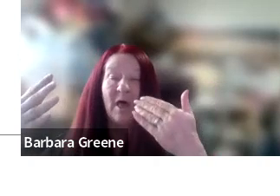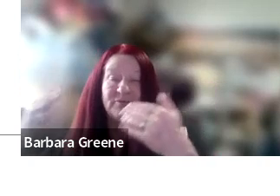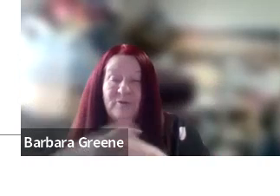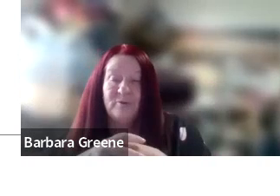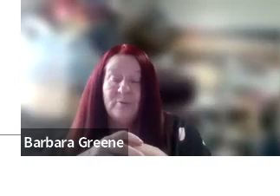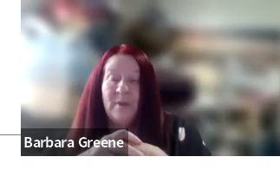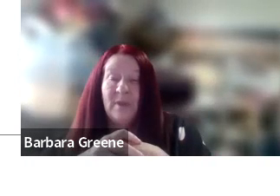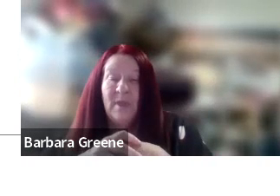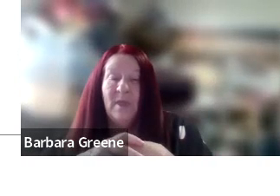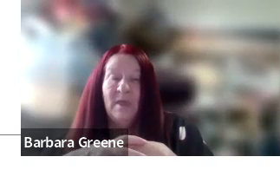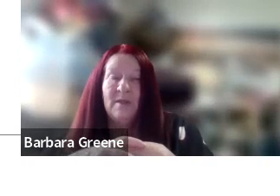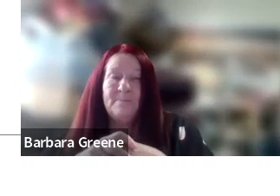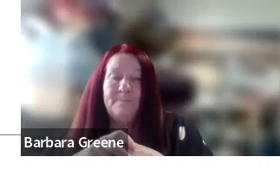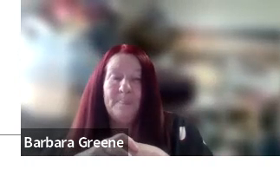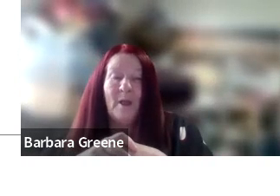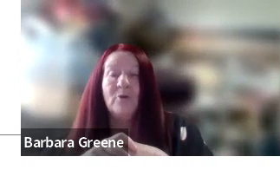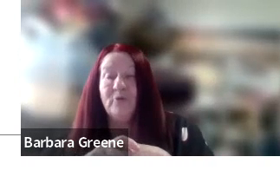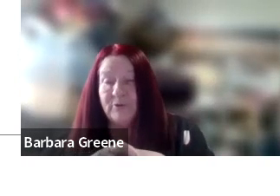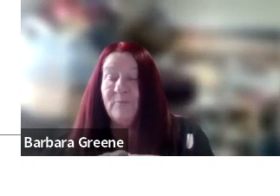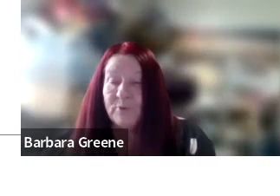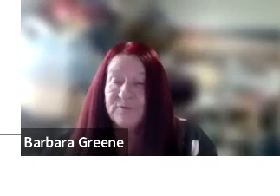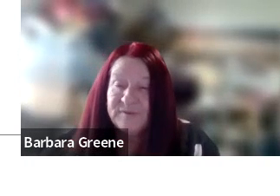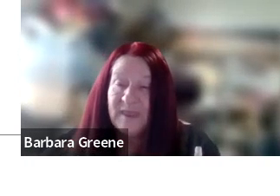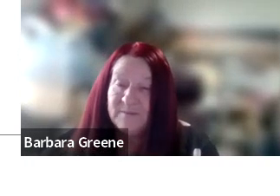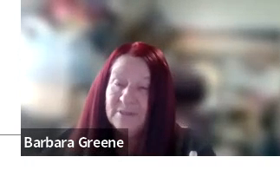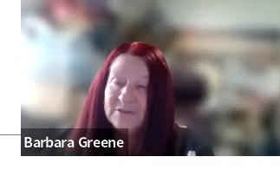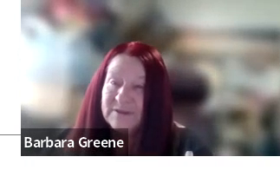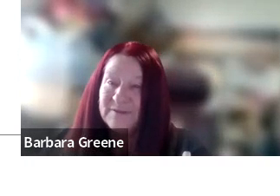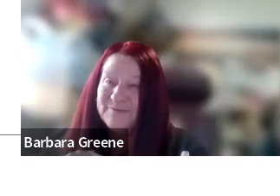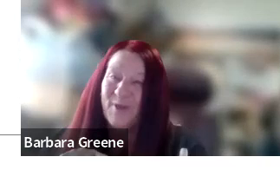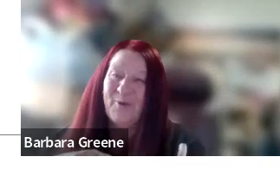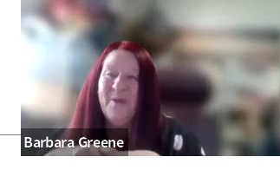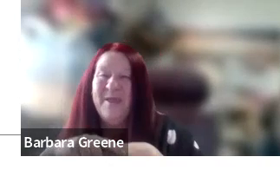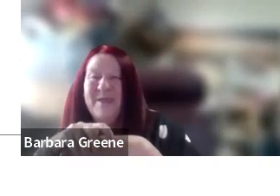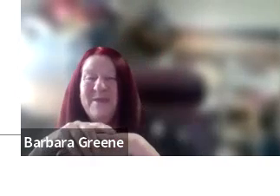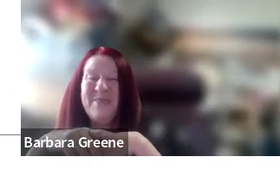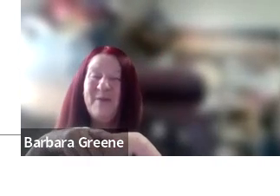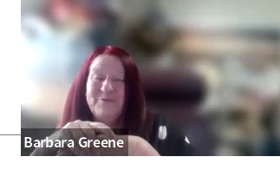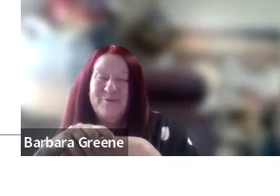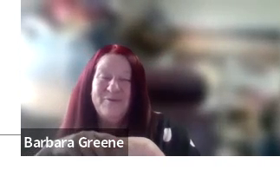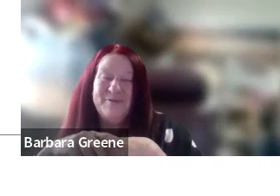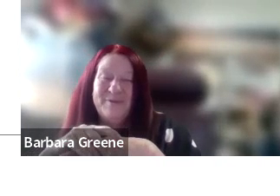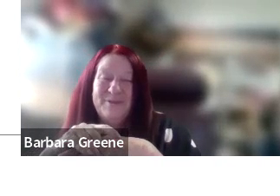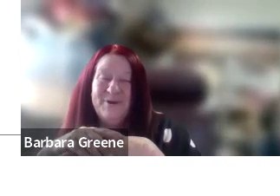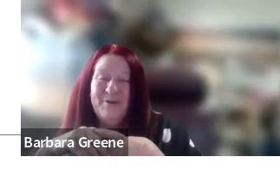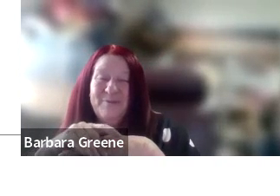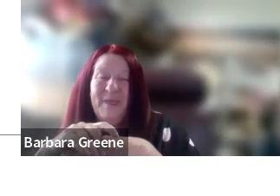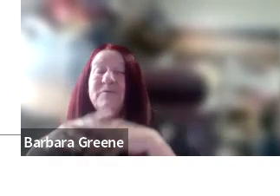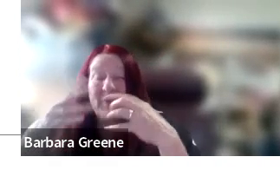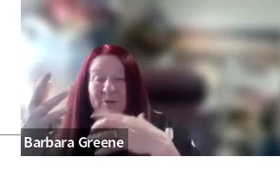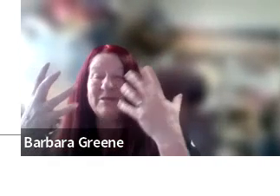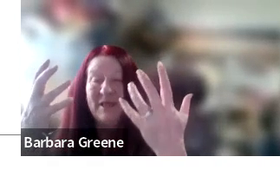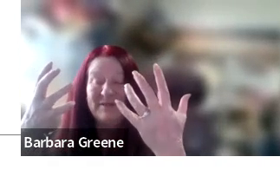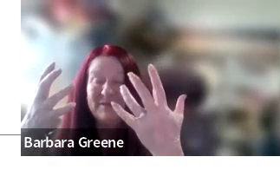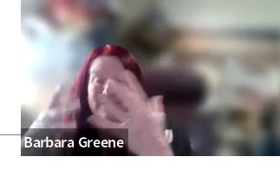speaks a lot to our journey for sustainability. So that was just, that